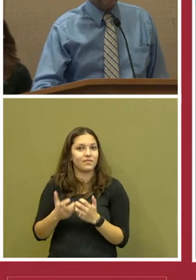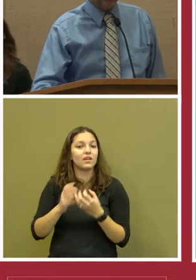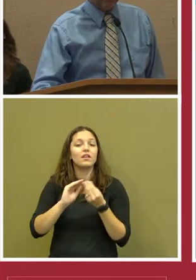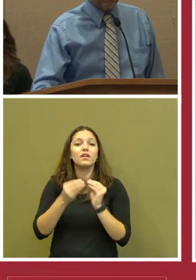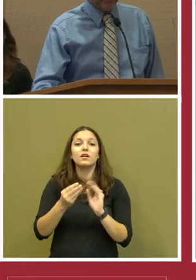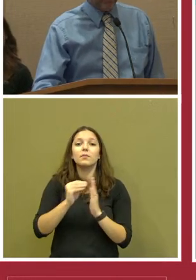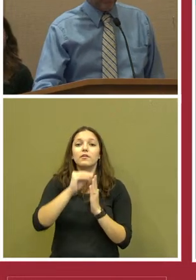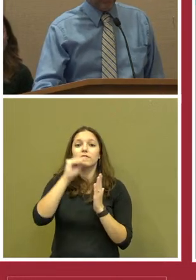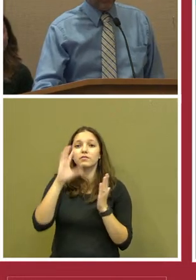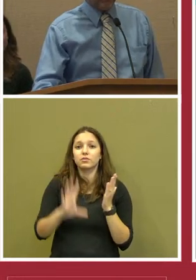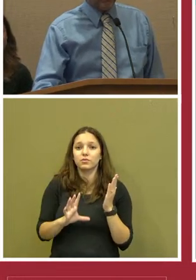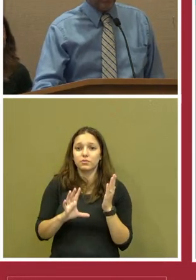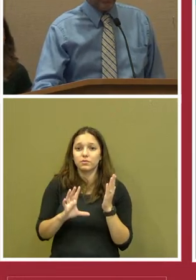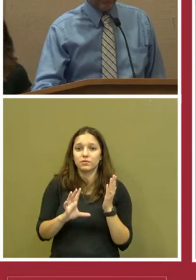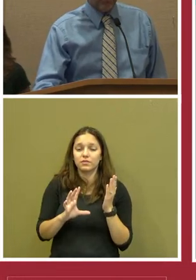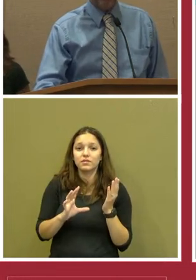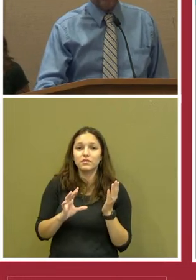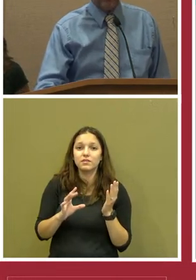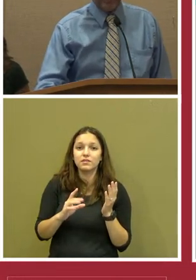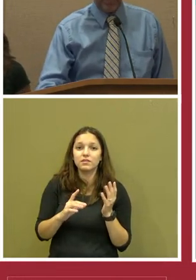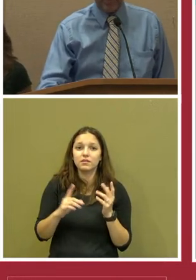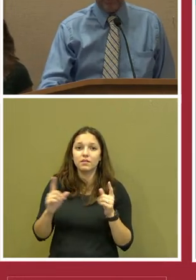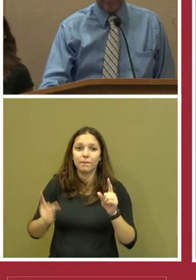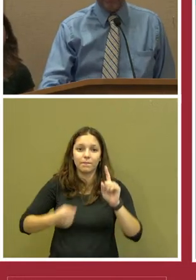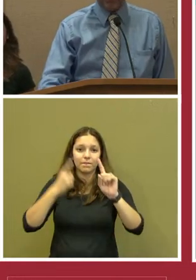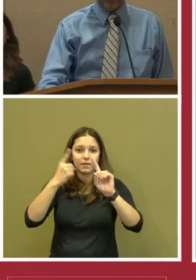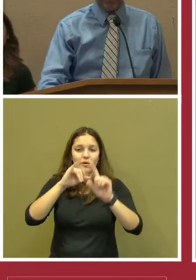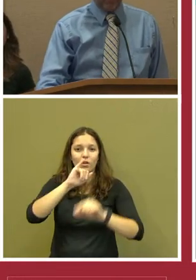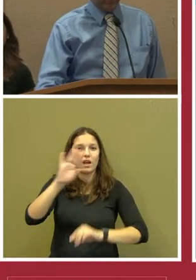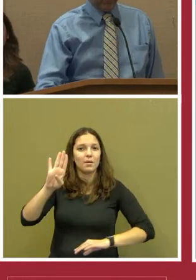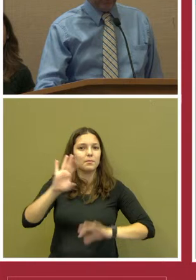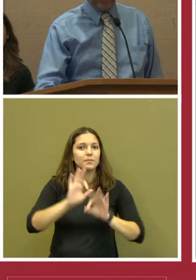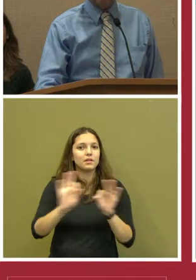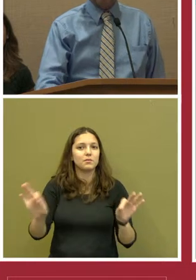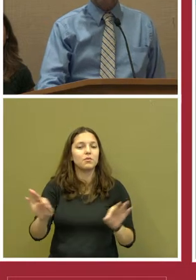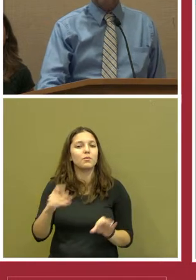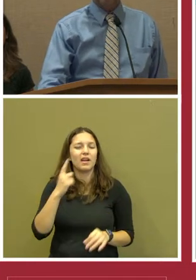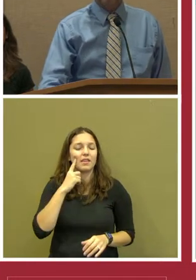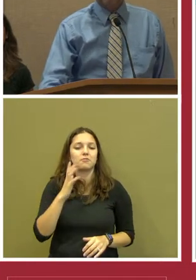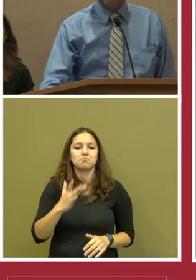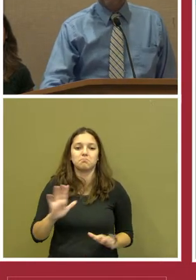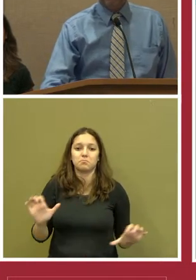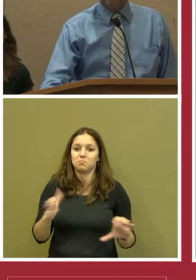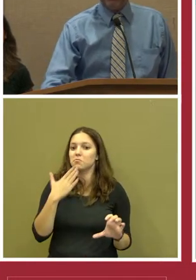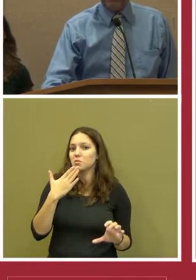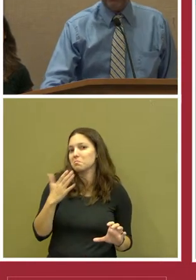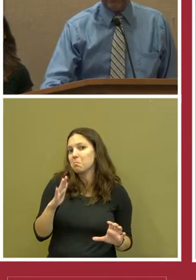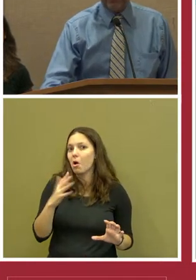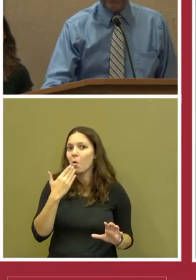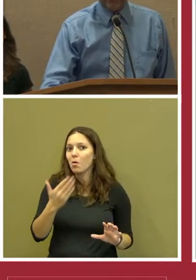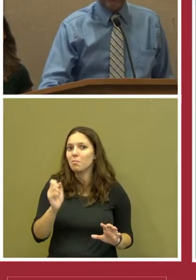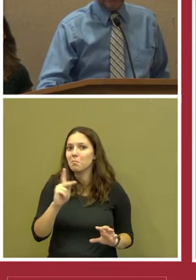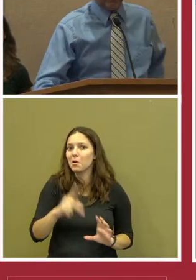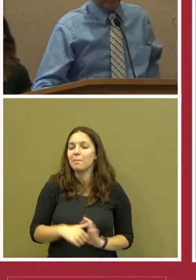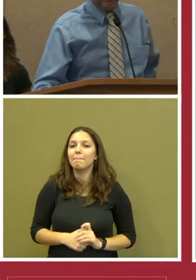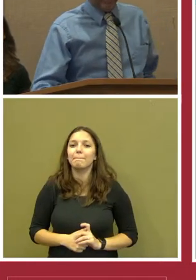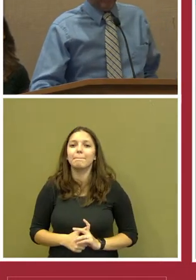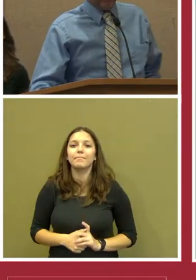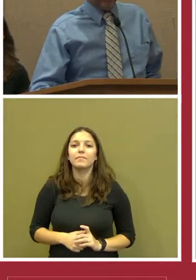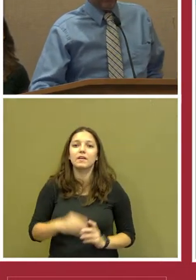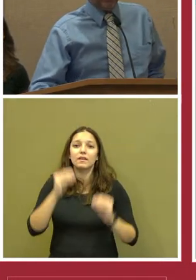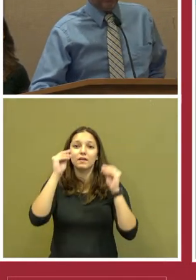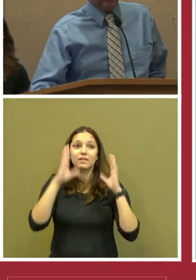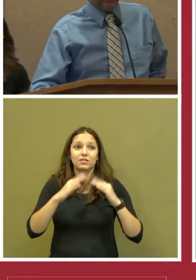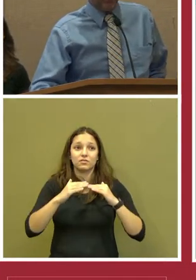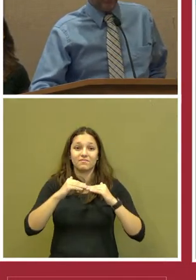number of students that are shooting for that IB diploma. So I think that we're doing okay. The teachers that are exceeding the world